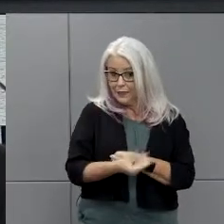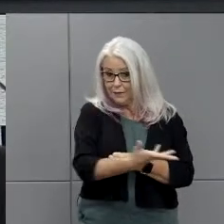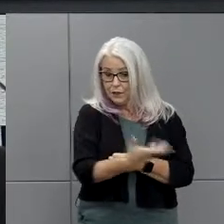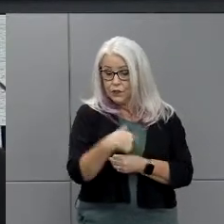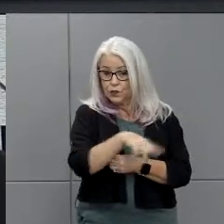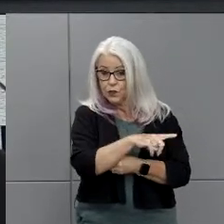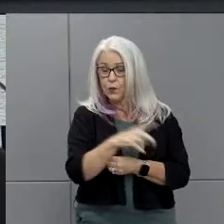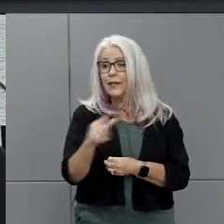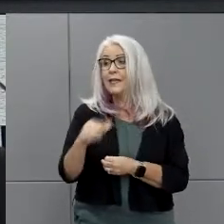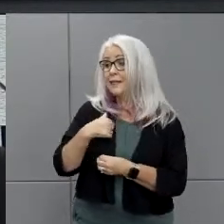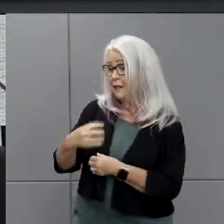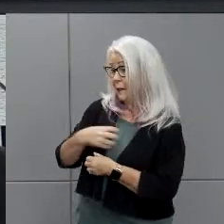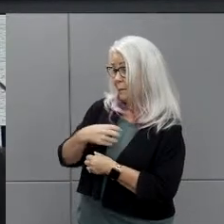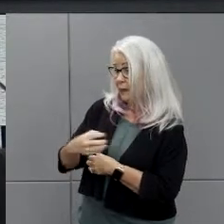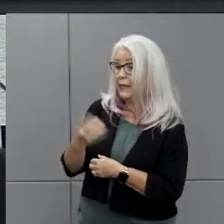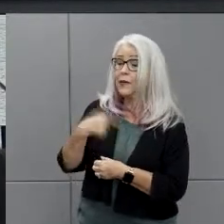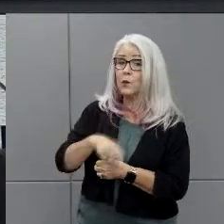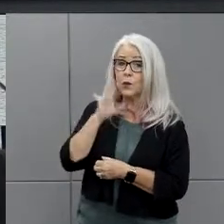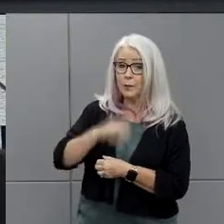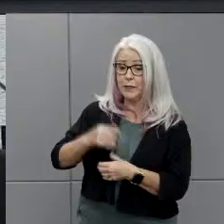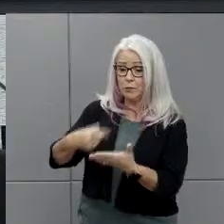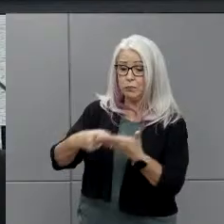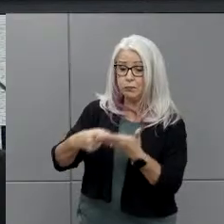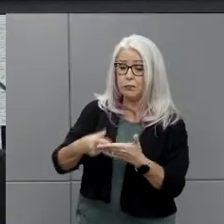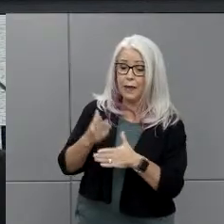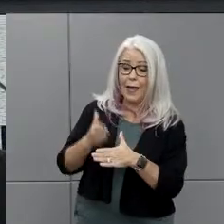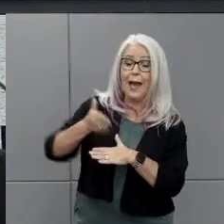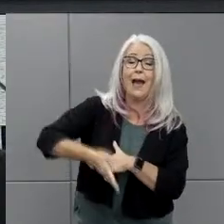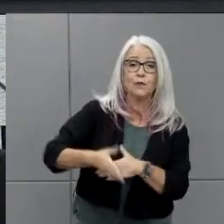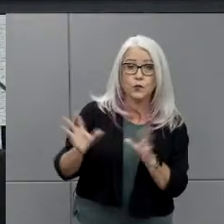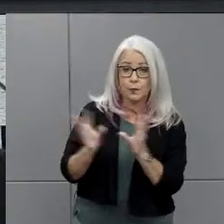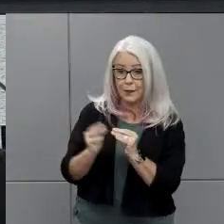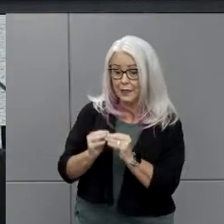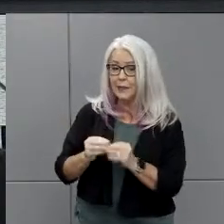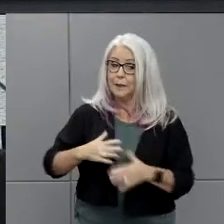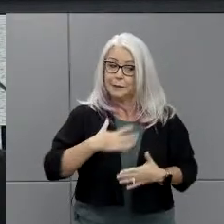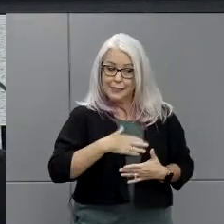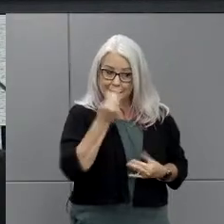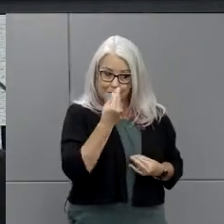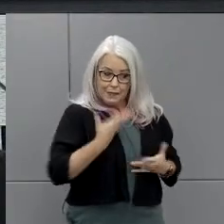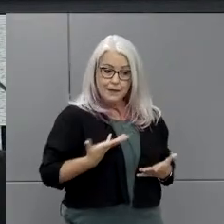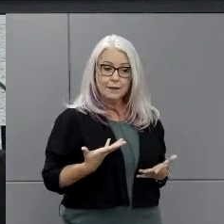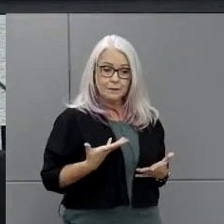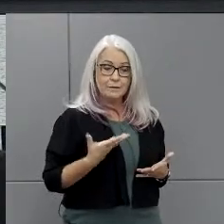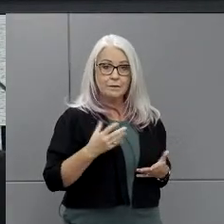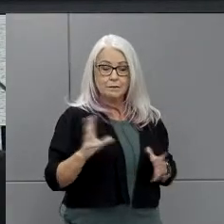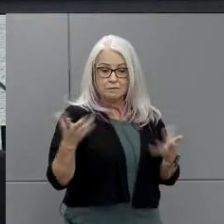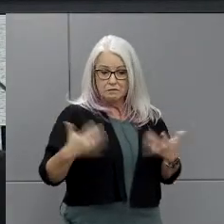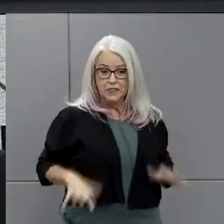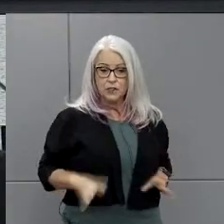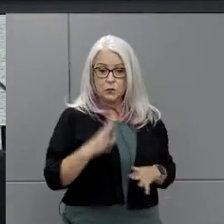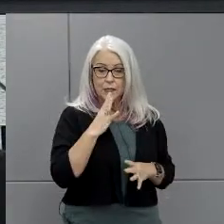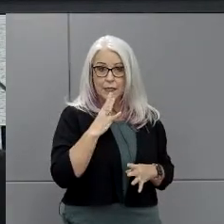It's a complaint and will be handled after the meeting. Let me finish what I said. I have the floor.